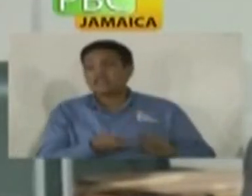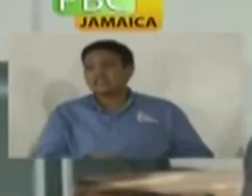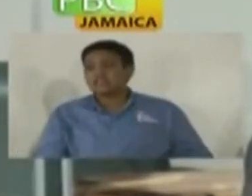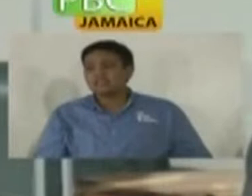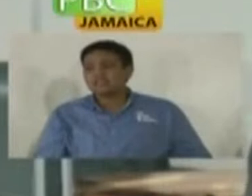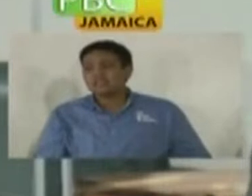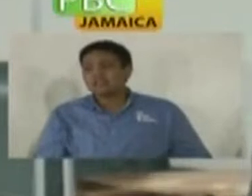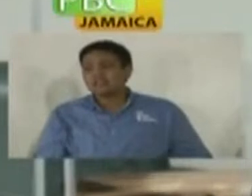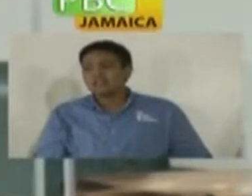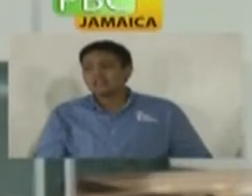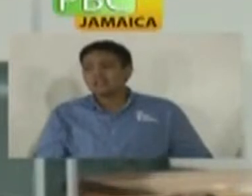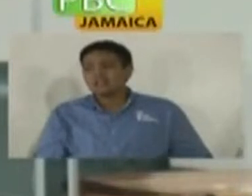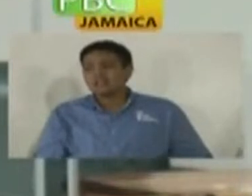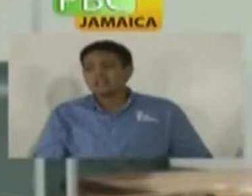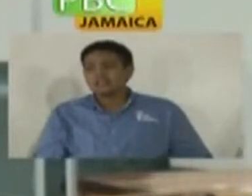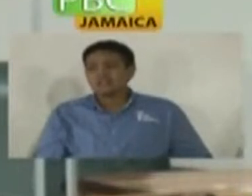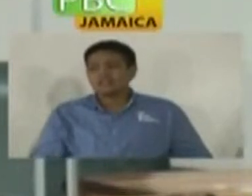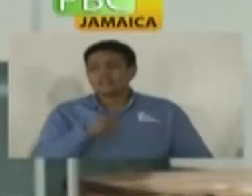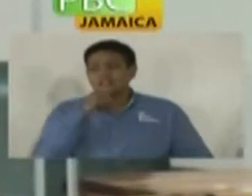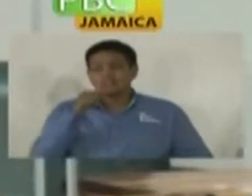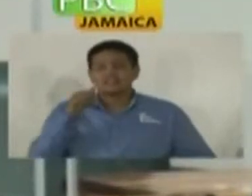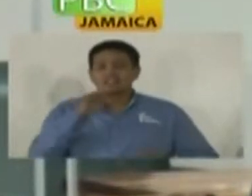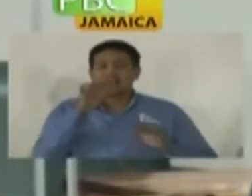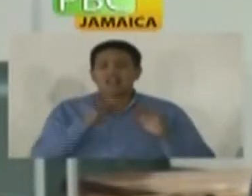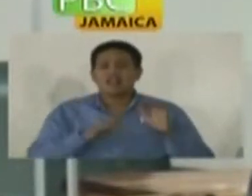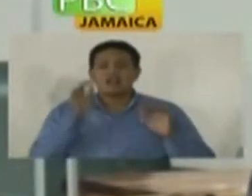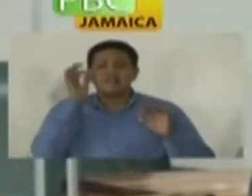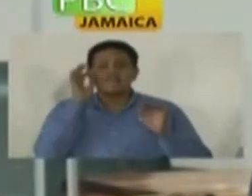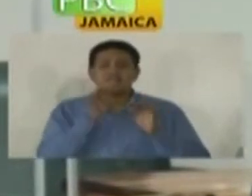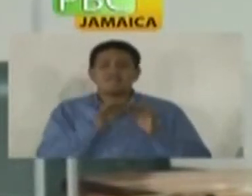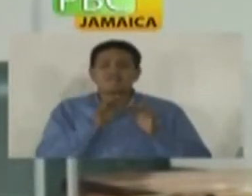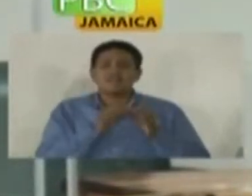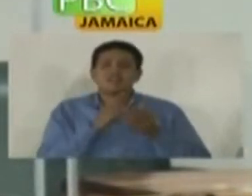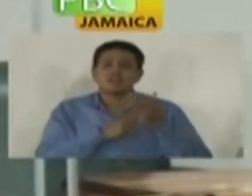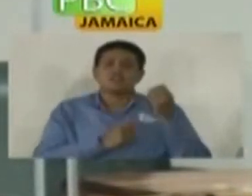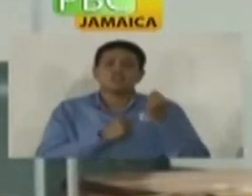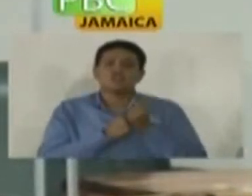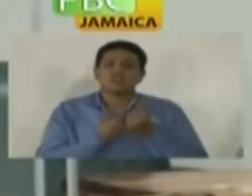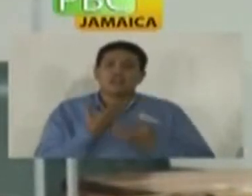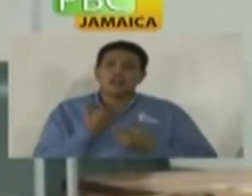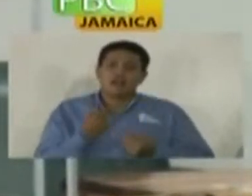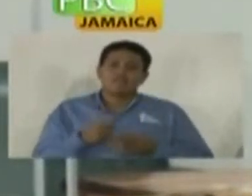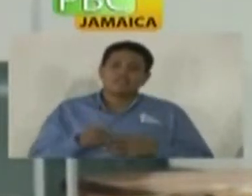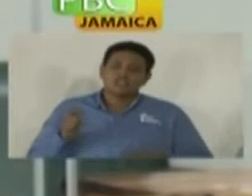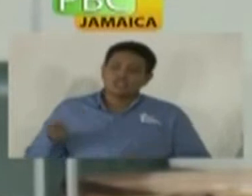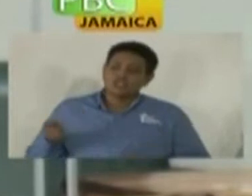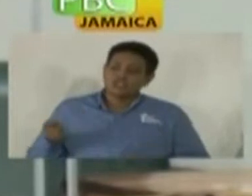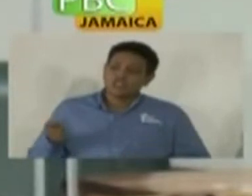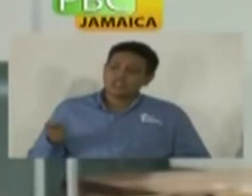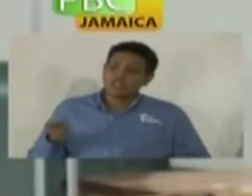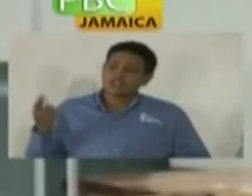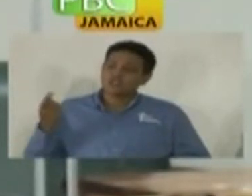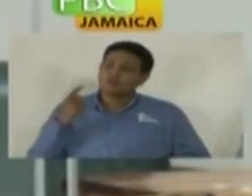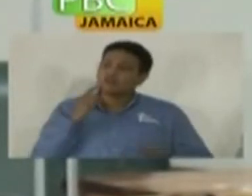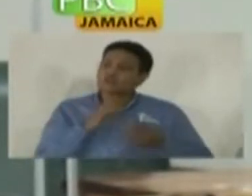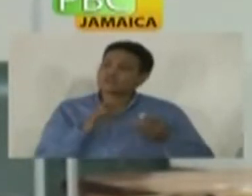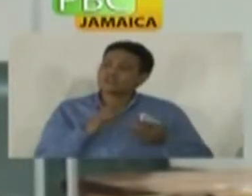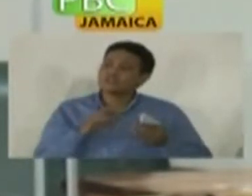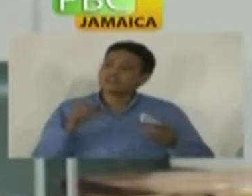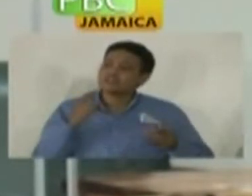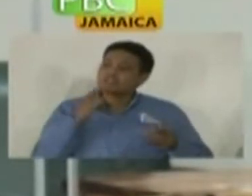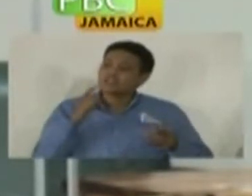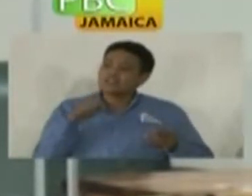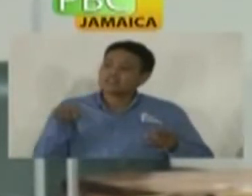That's not a lack of faith and trust and confidence in the judge, but as somebody sort of also says, they are